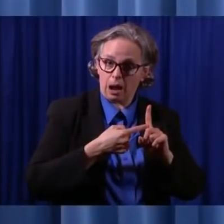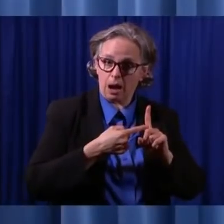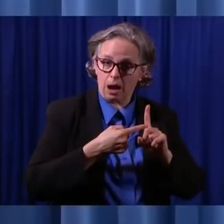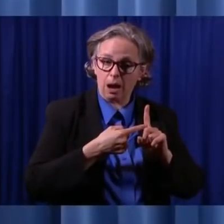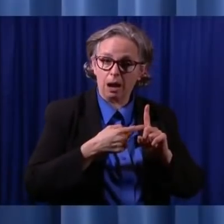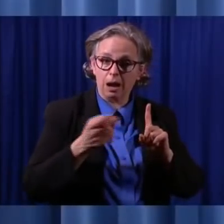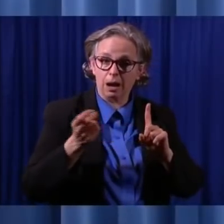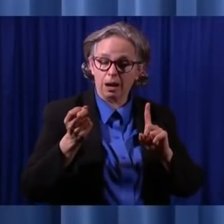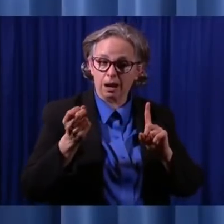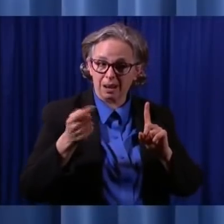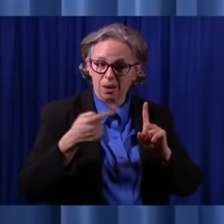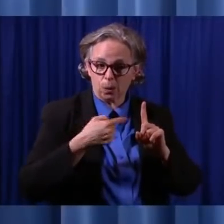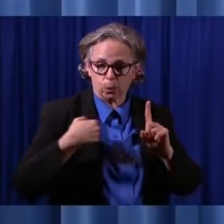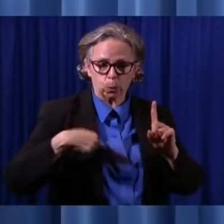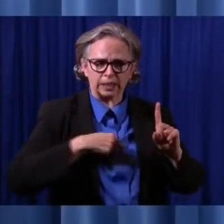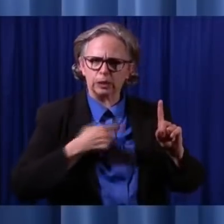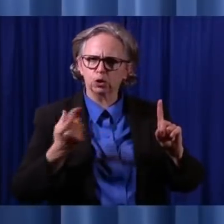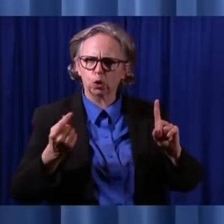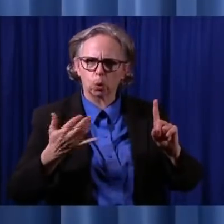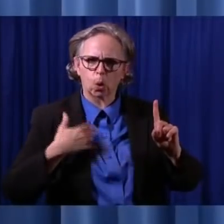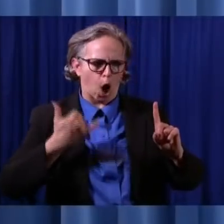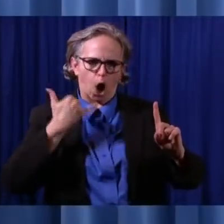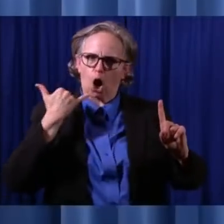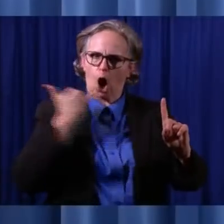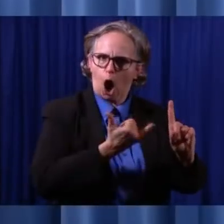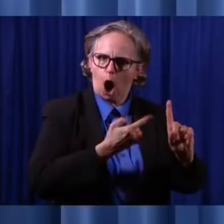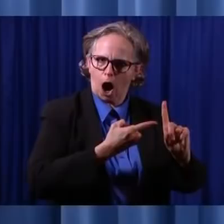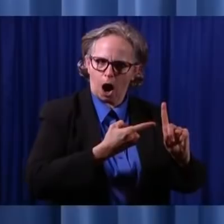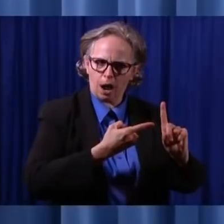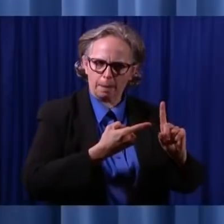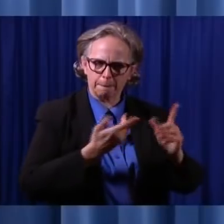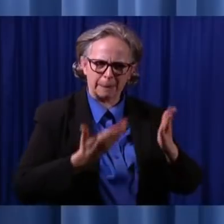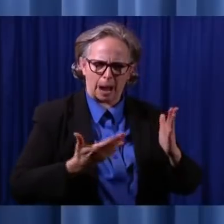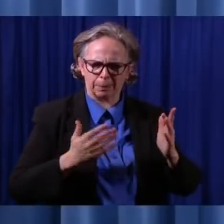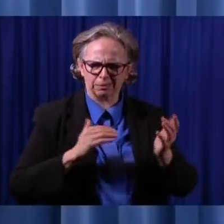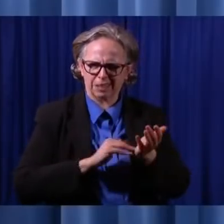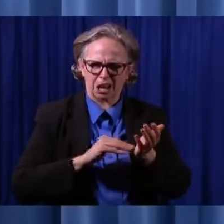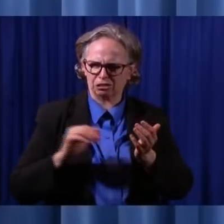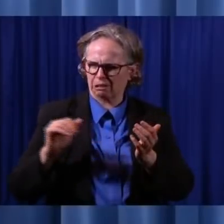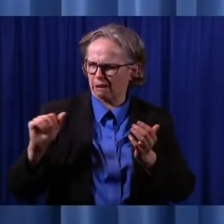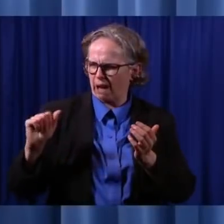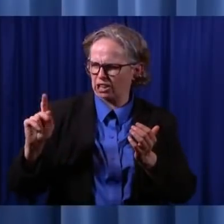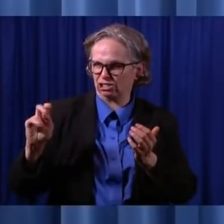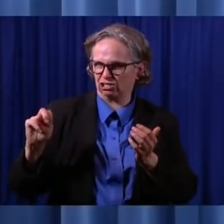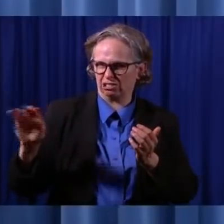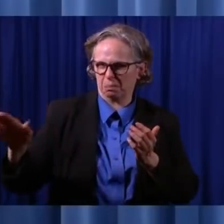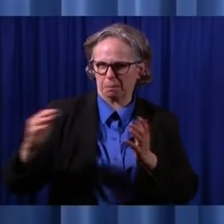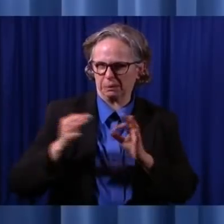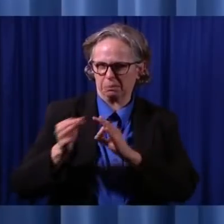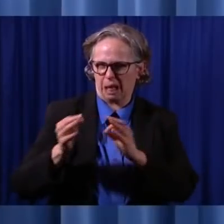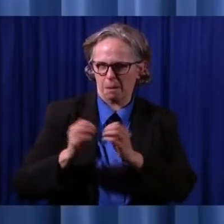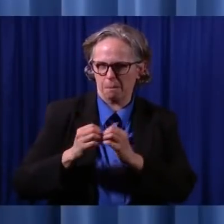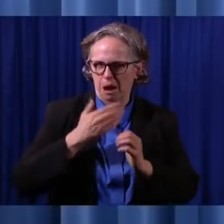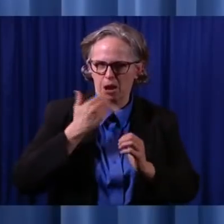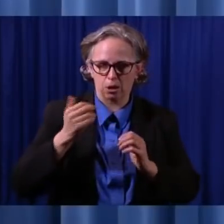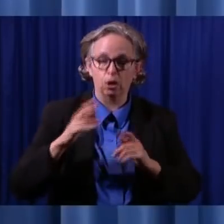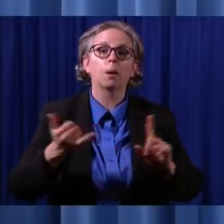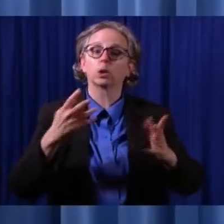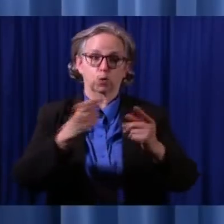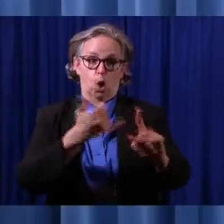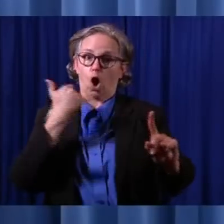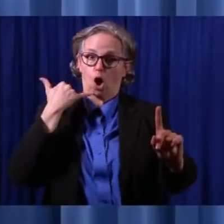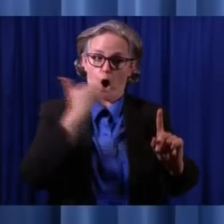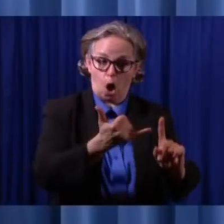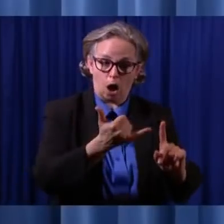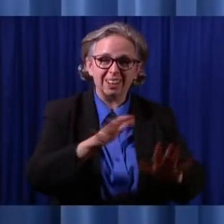get a call. Maybe Dr. Acton can explain it better than I can, but my understanding, they get a call. And the tracing, by the